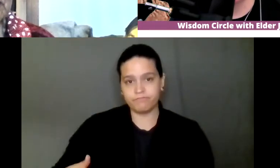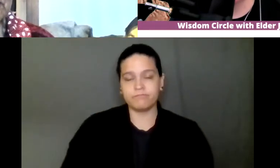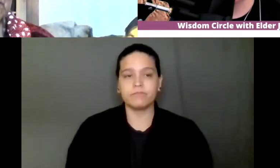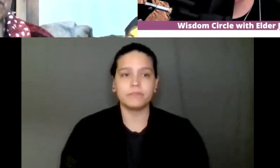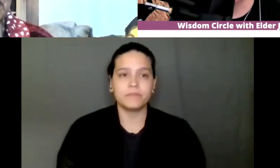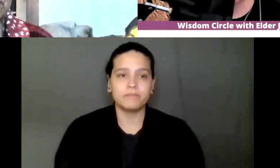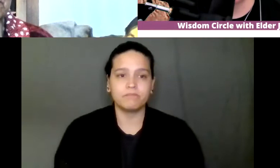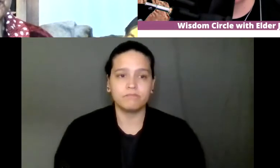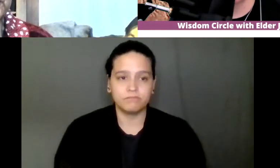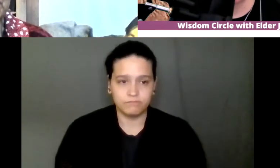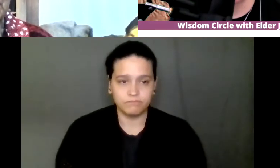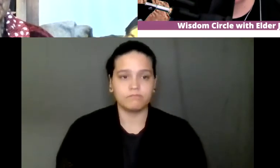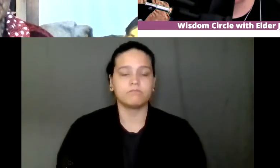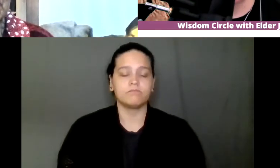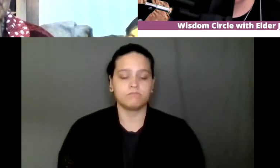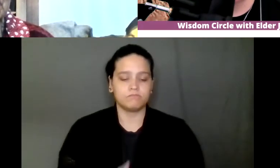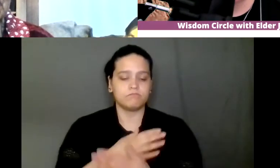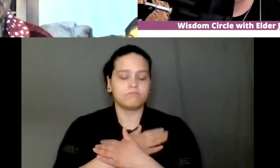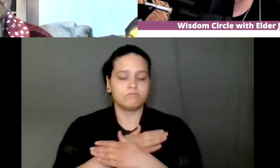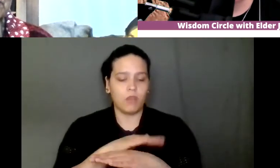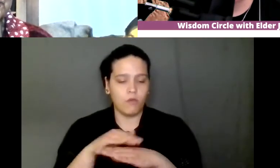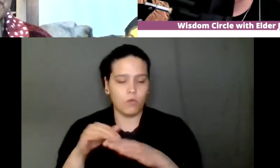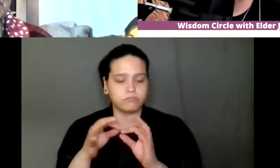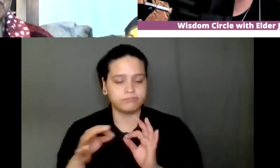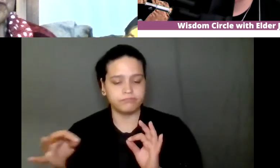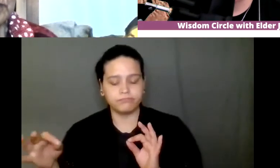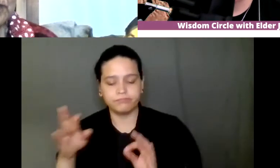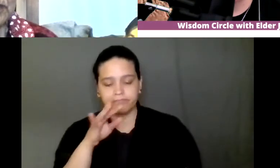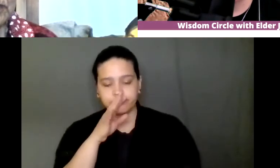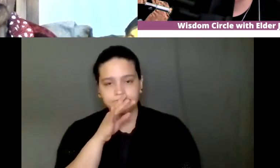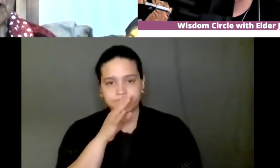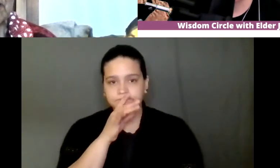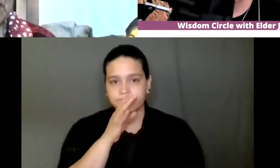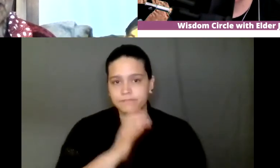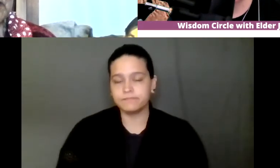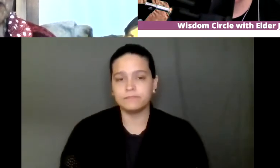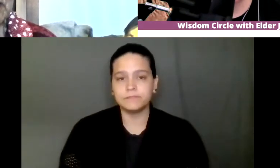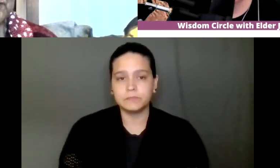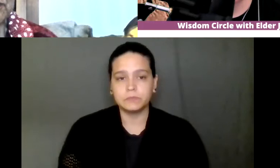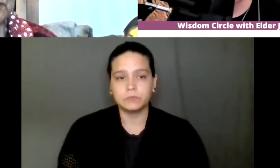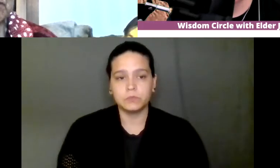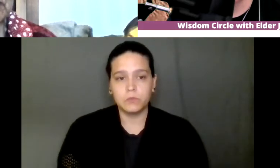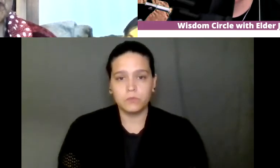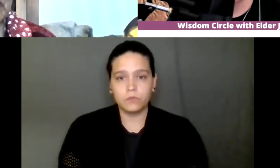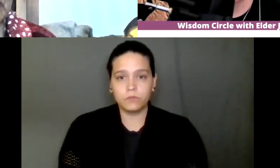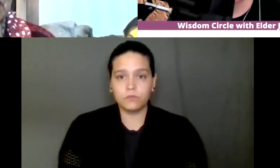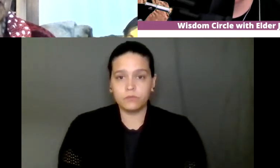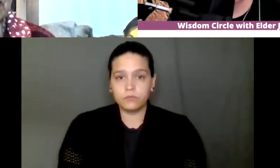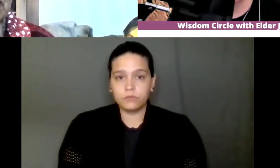ele. Dohot ado bizi. E ado hoste tosatra. Sana joja